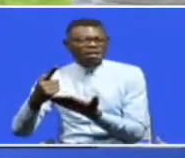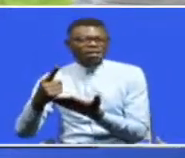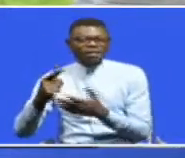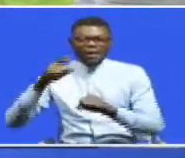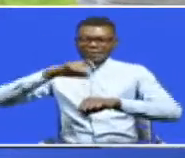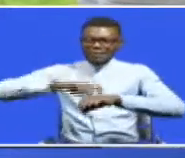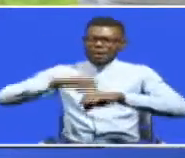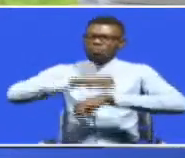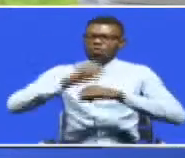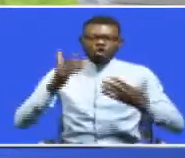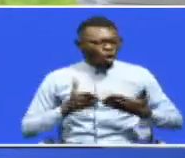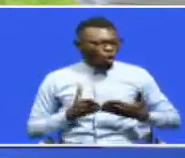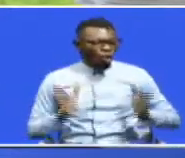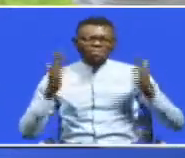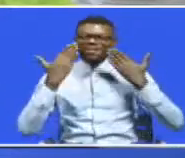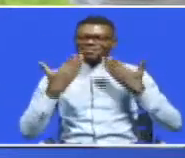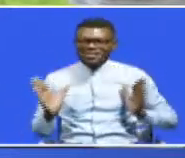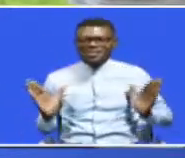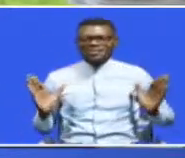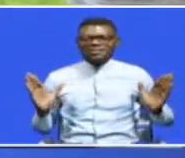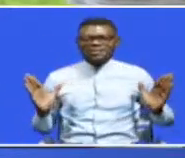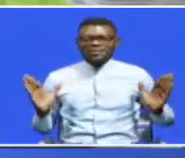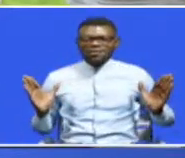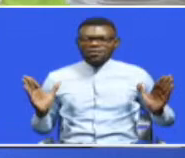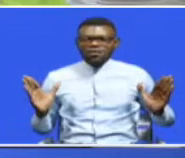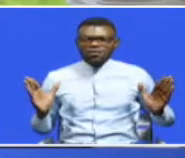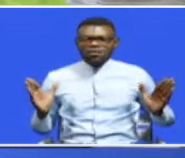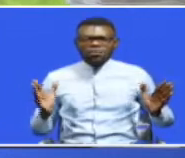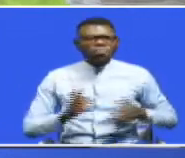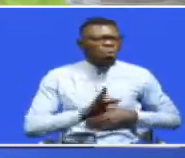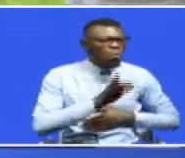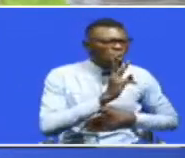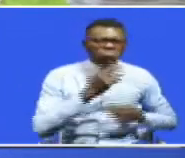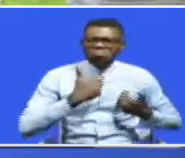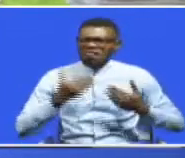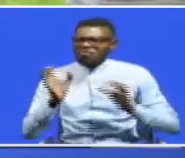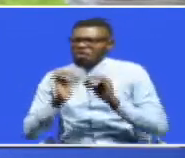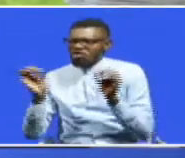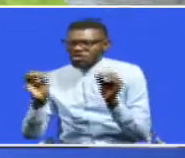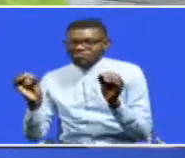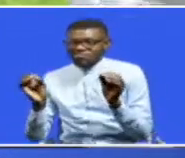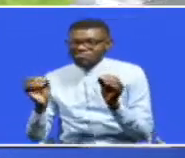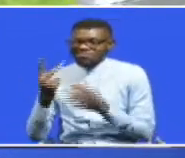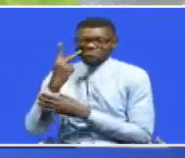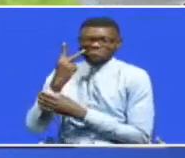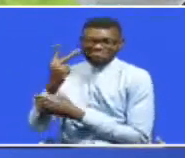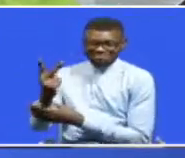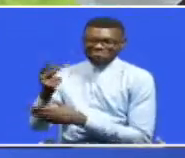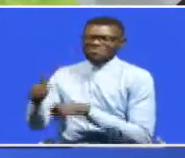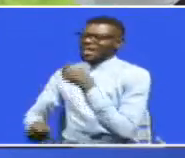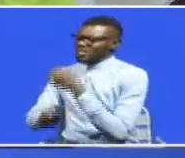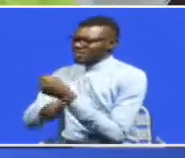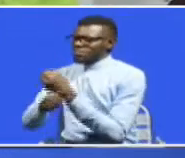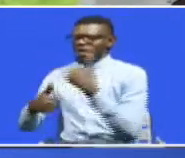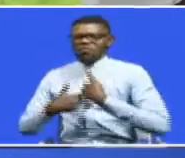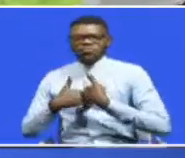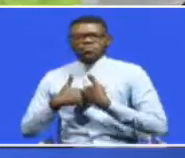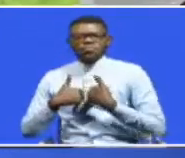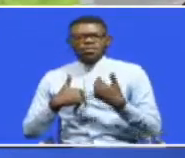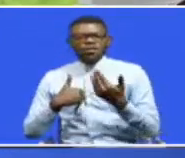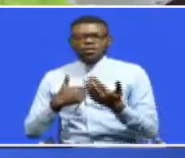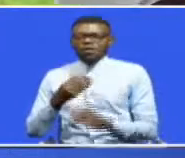Once the schools are open and there's no water, you can see the danger because they will have